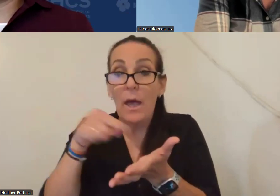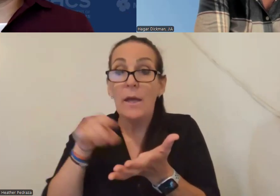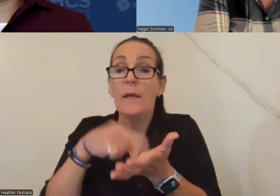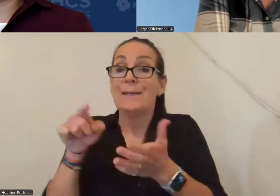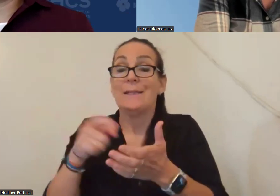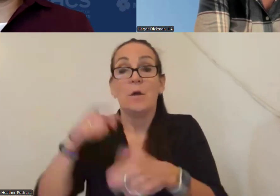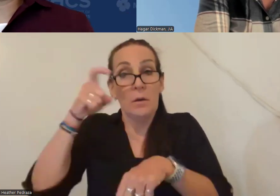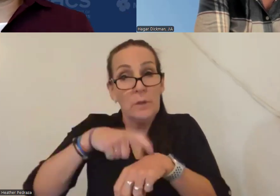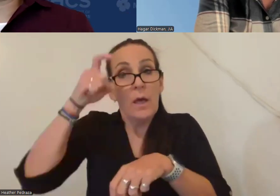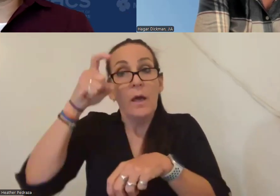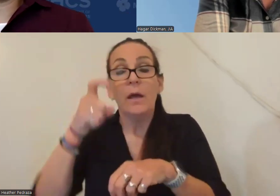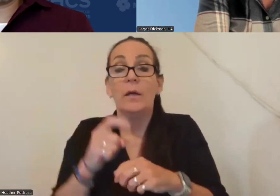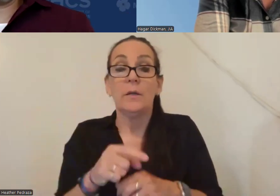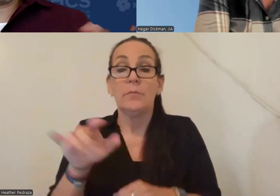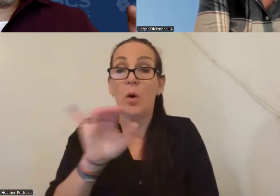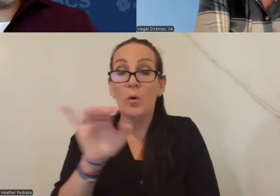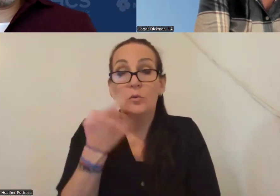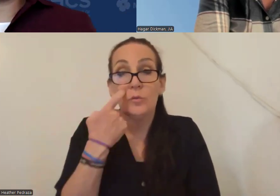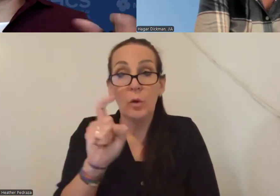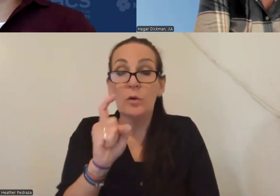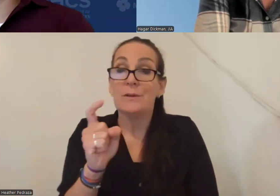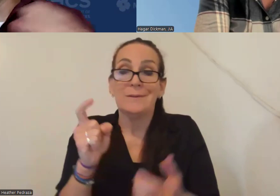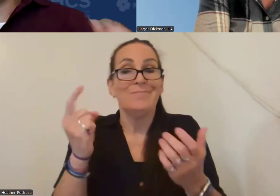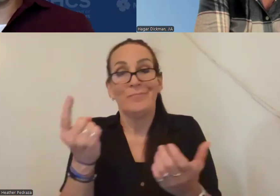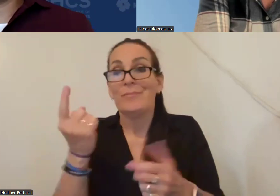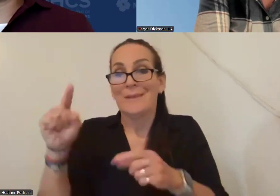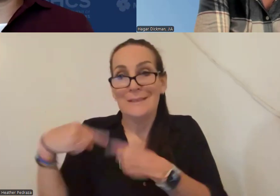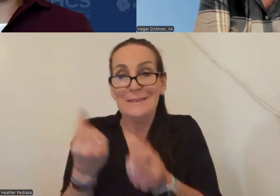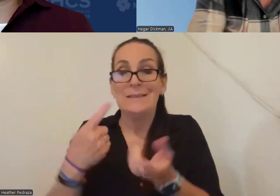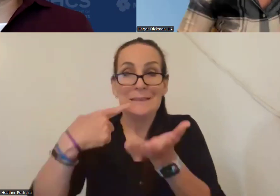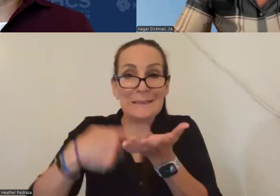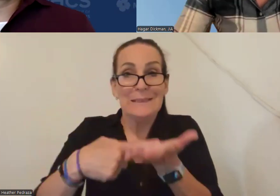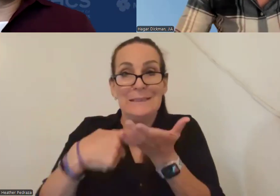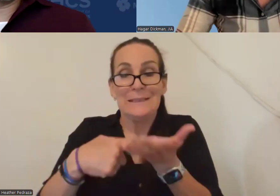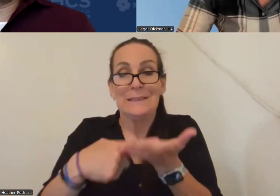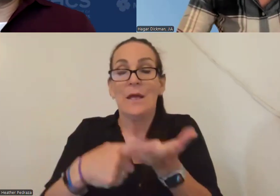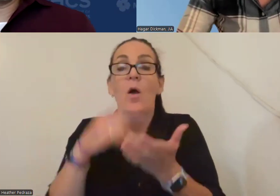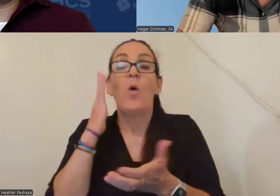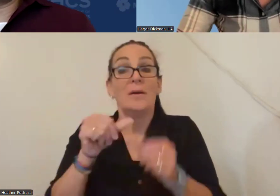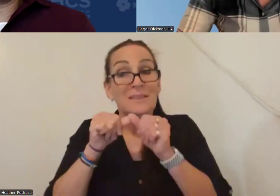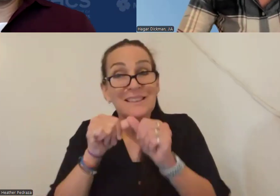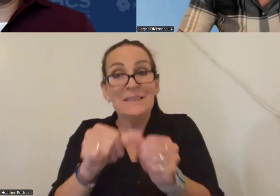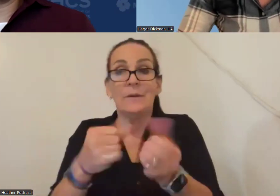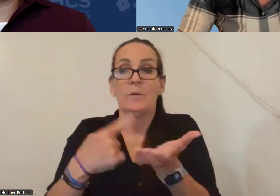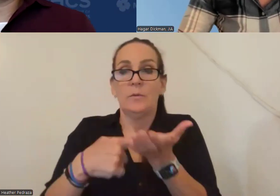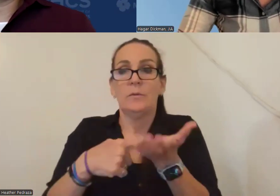Also, recognizing, and these are things that we've talked about in the work we're going to continue to talk about,